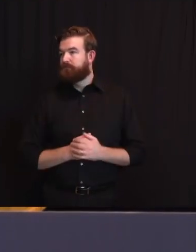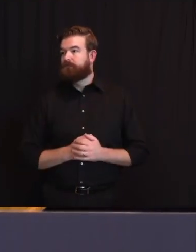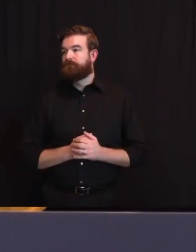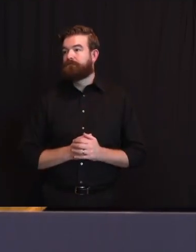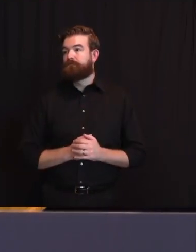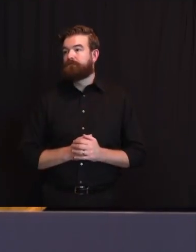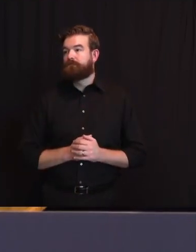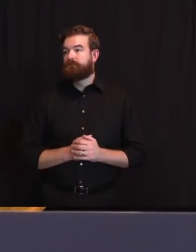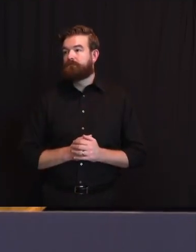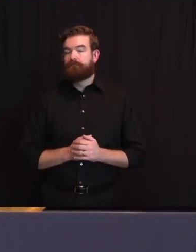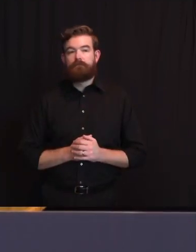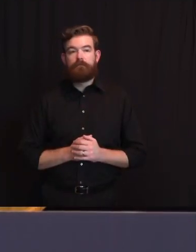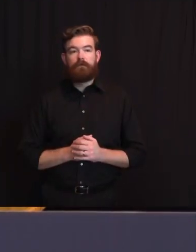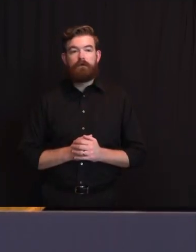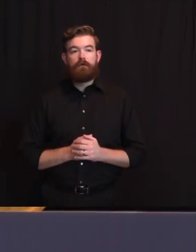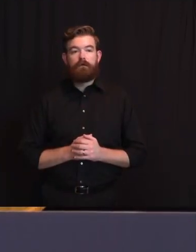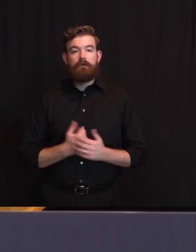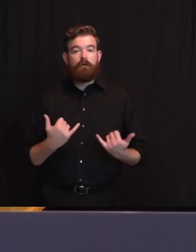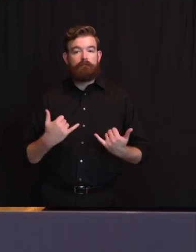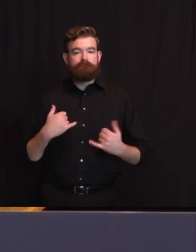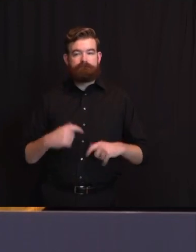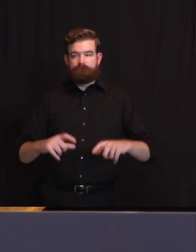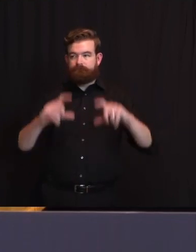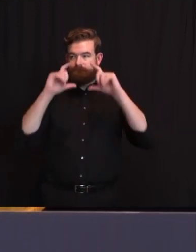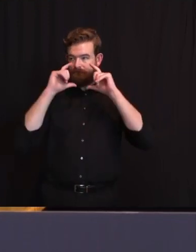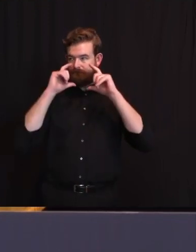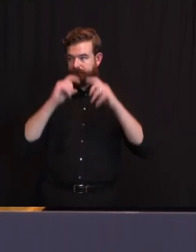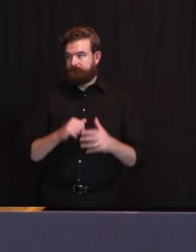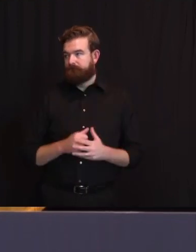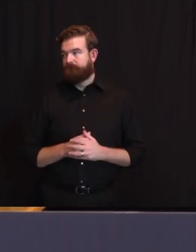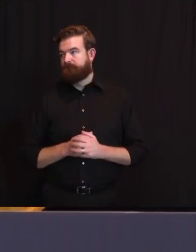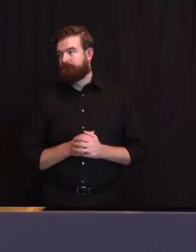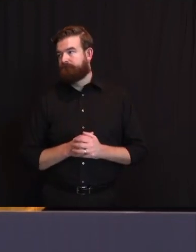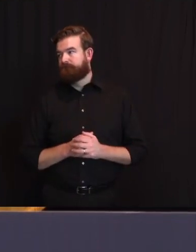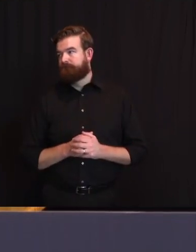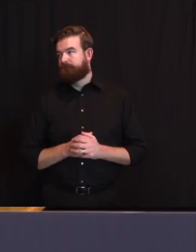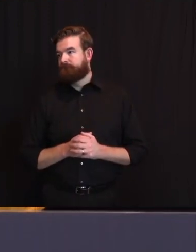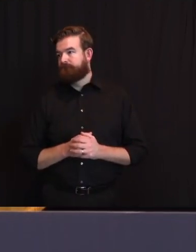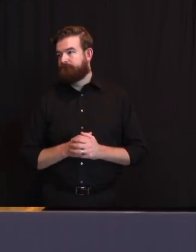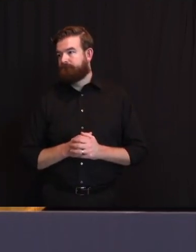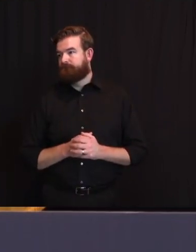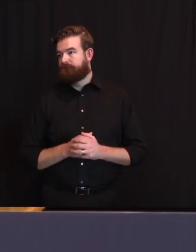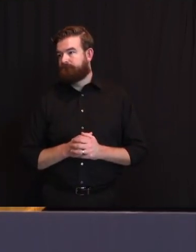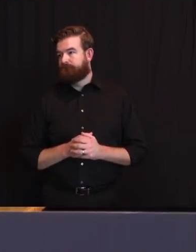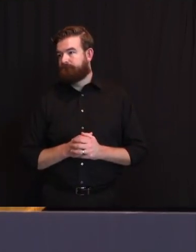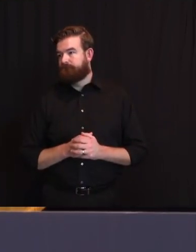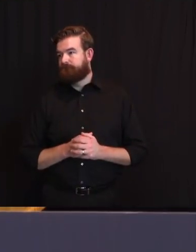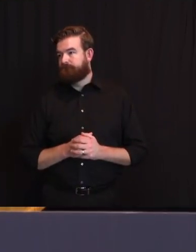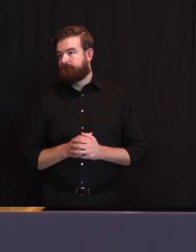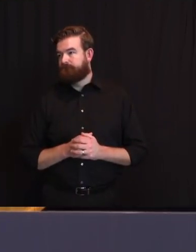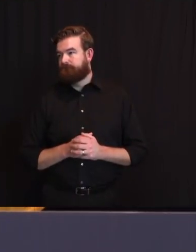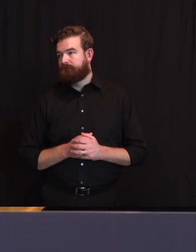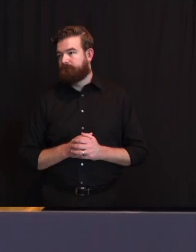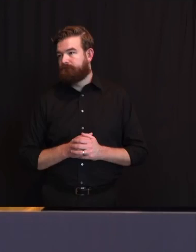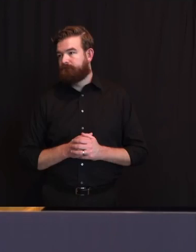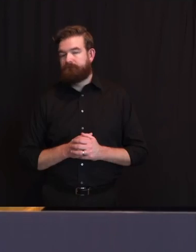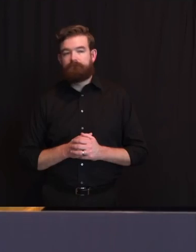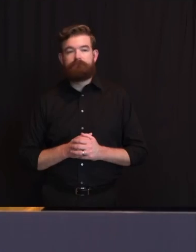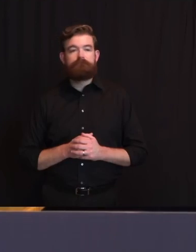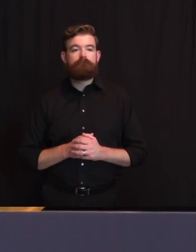I'm going to mask up happily, Pat, one more time today with my, actually I shouldn't say one more time, I'll wear it later as well.